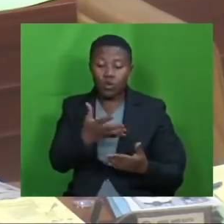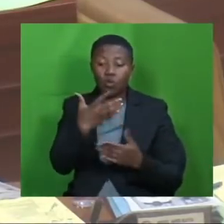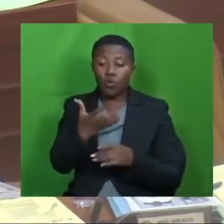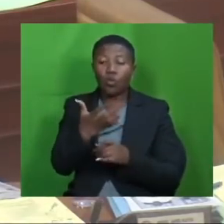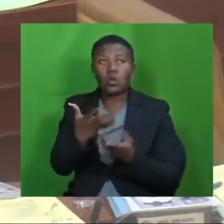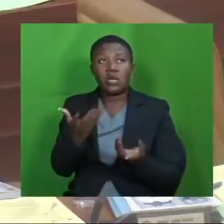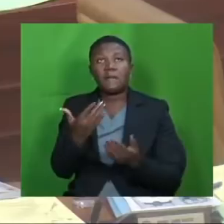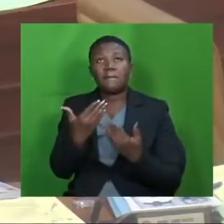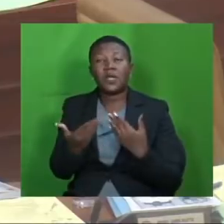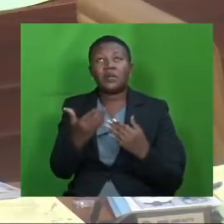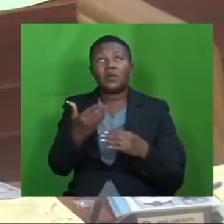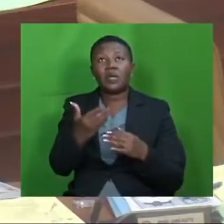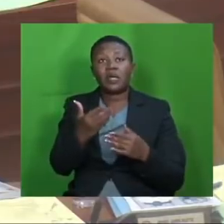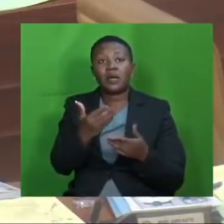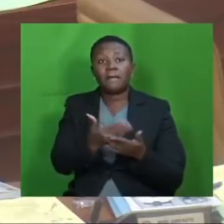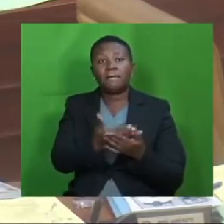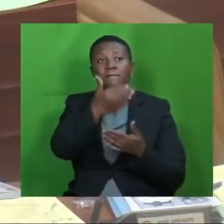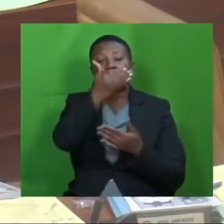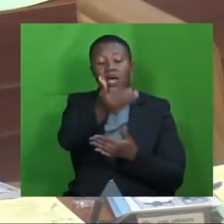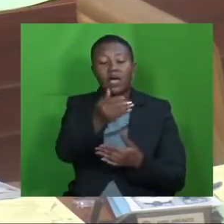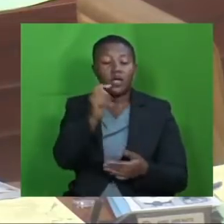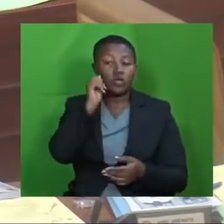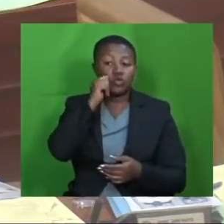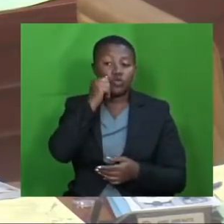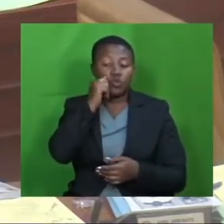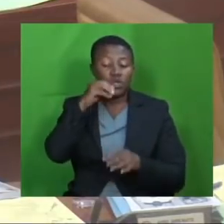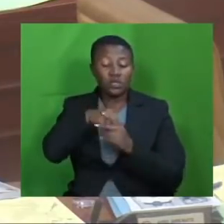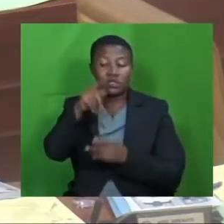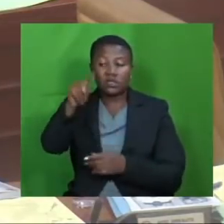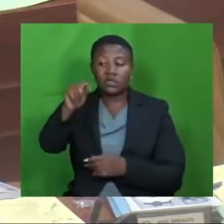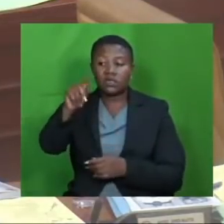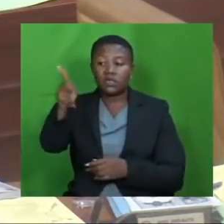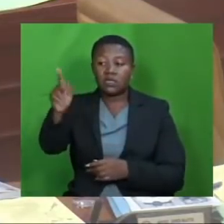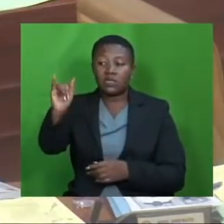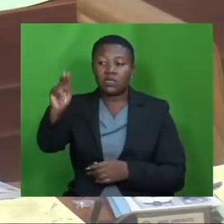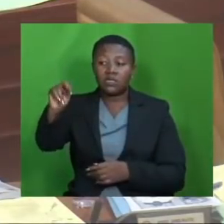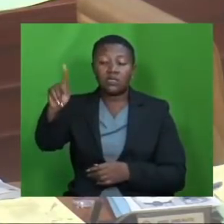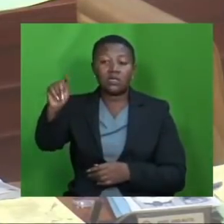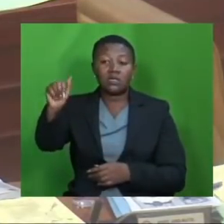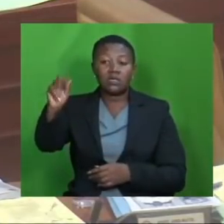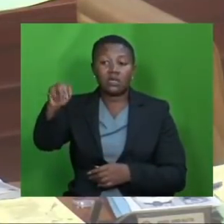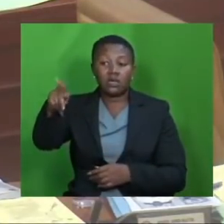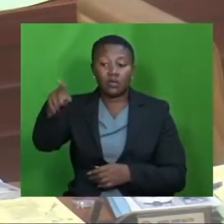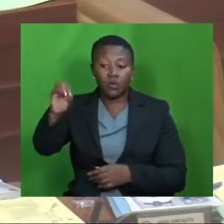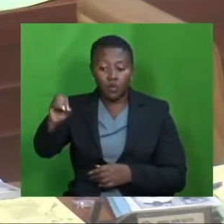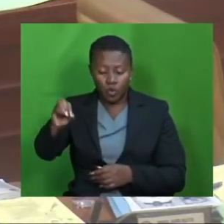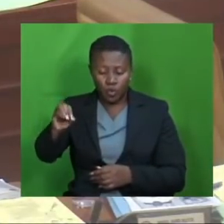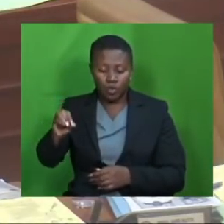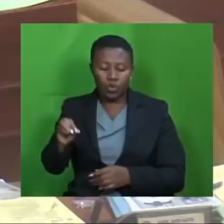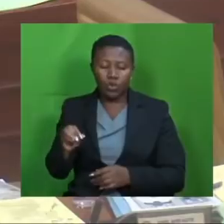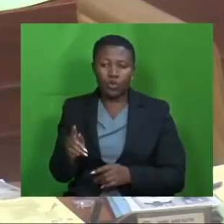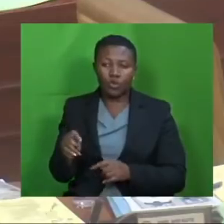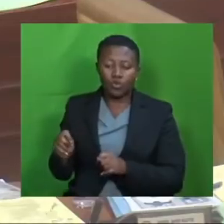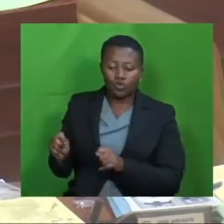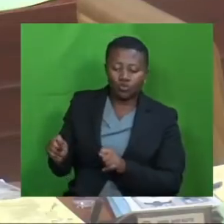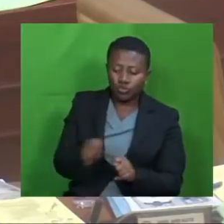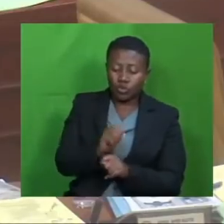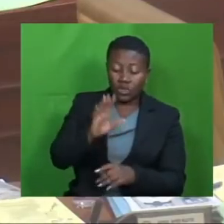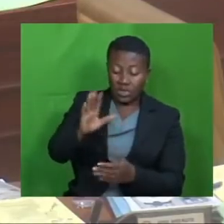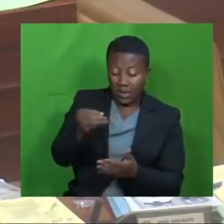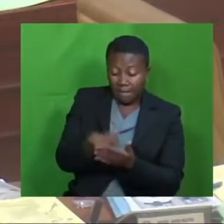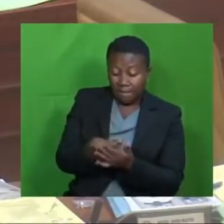from Kintampo to get to him in Bolga or Navrungu. He sends that money of his capital